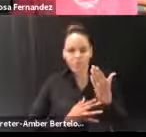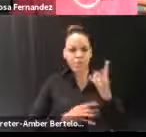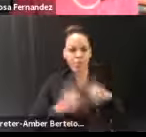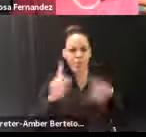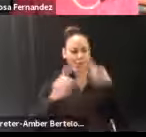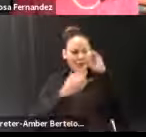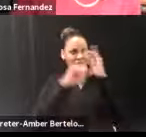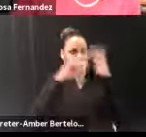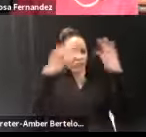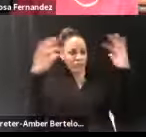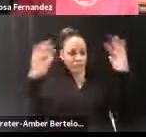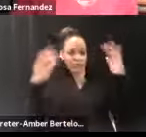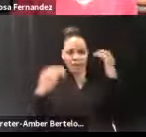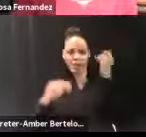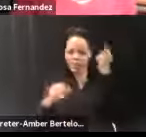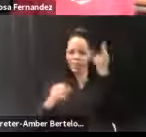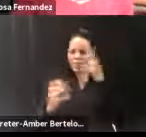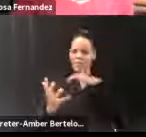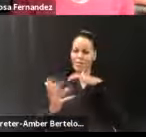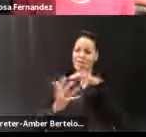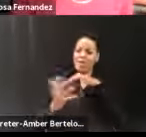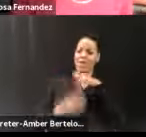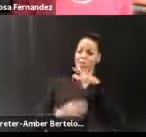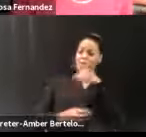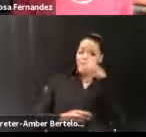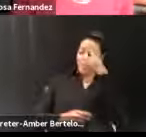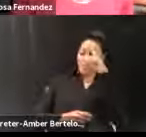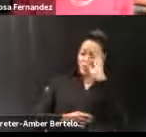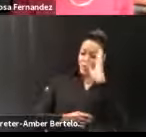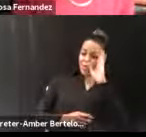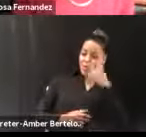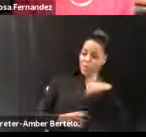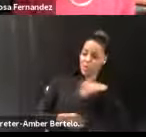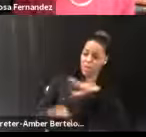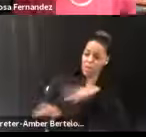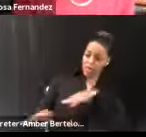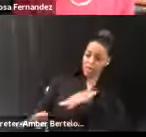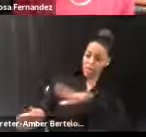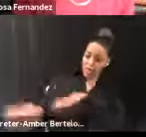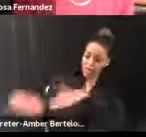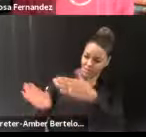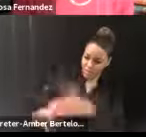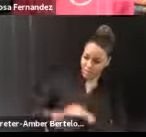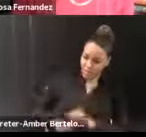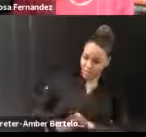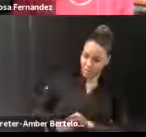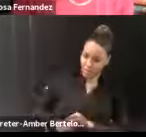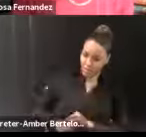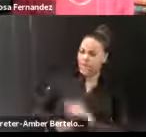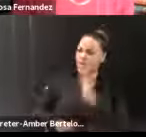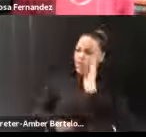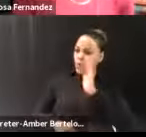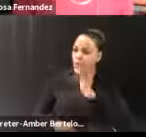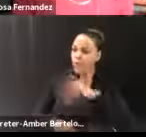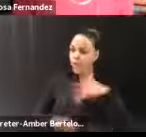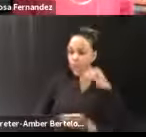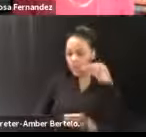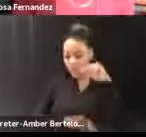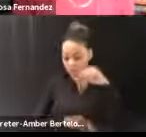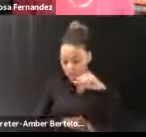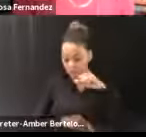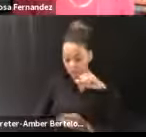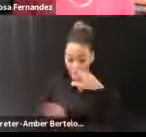almost laughable, to think that you think we'd roll over and die or hang our heads and cry after so